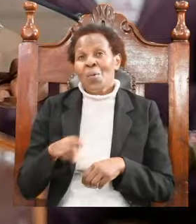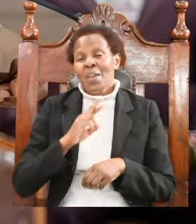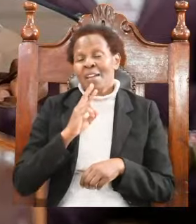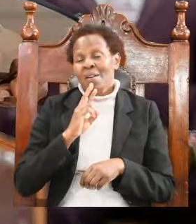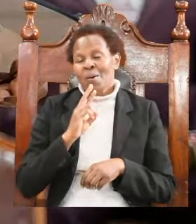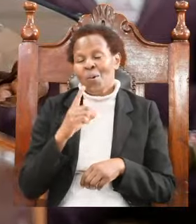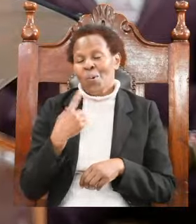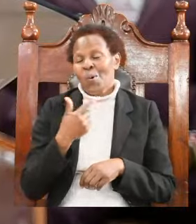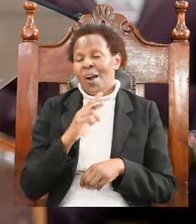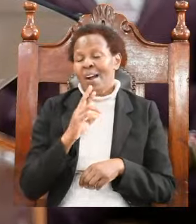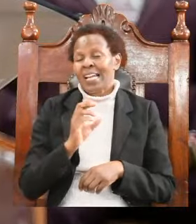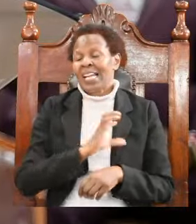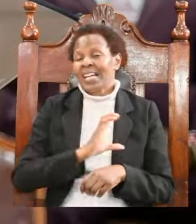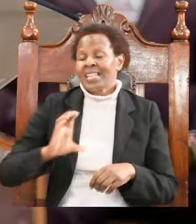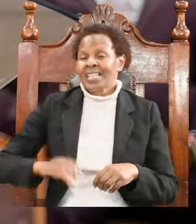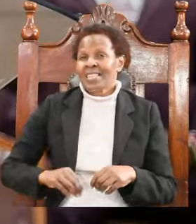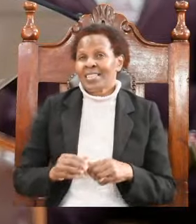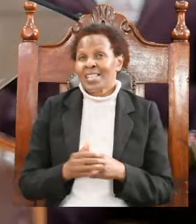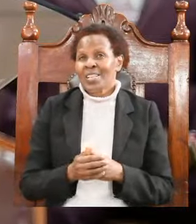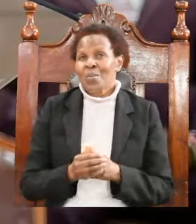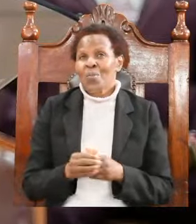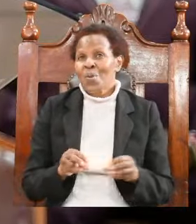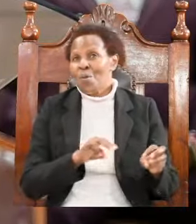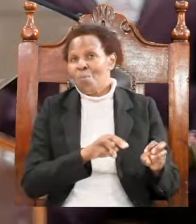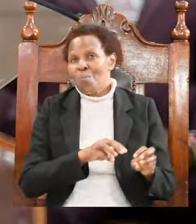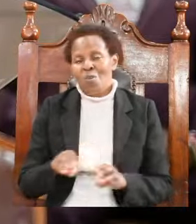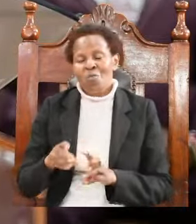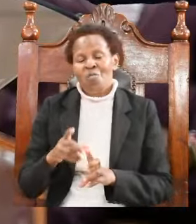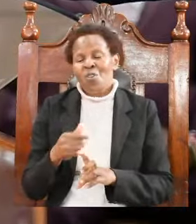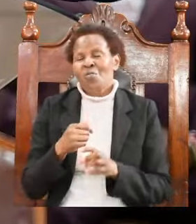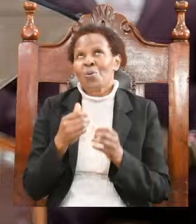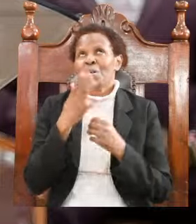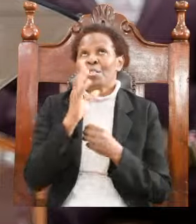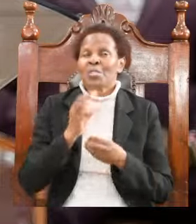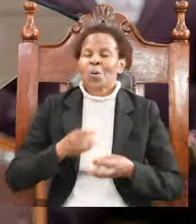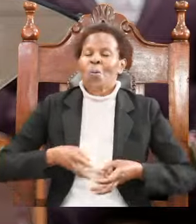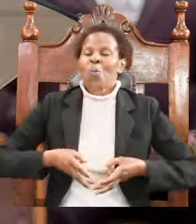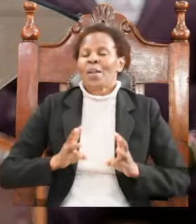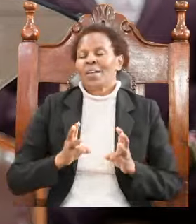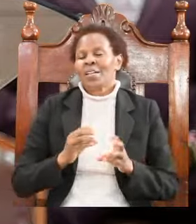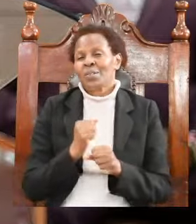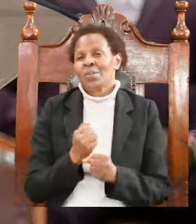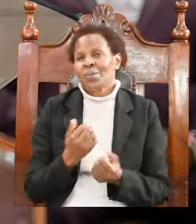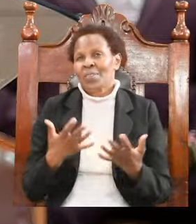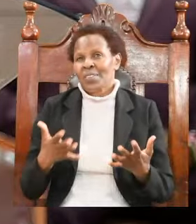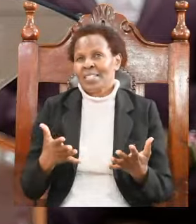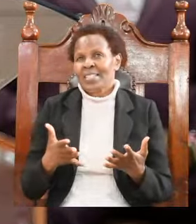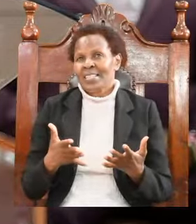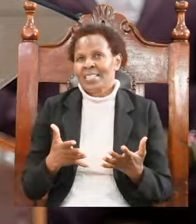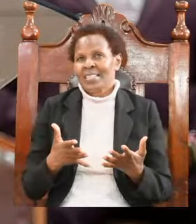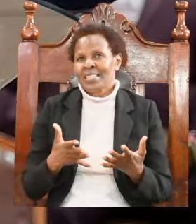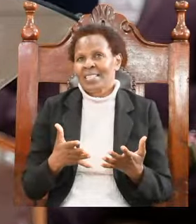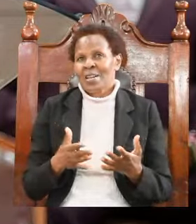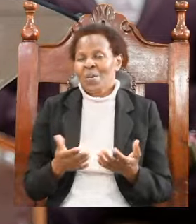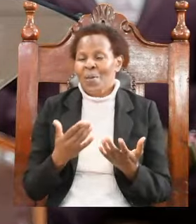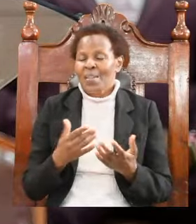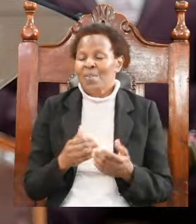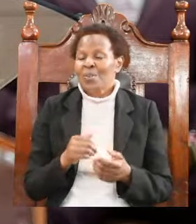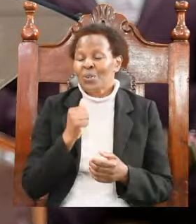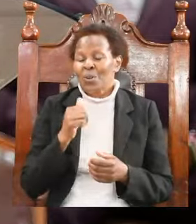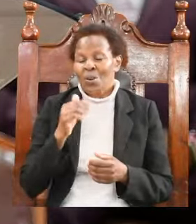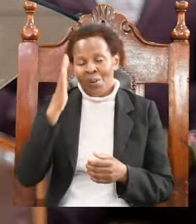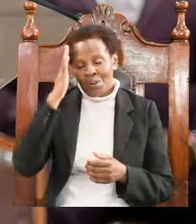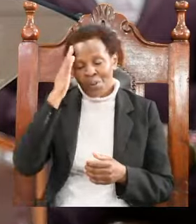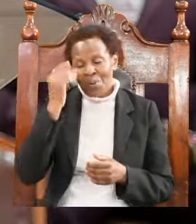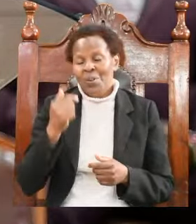sometimes we leave our guard and we move out and do things as if we have lacked our identity, as if we